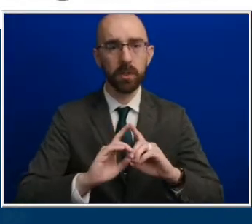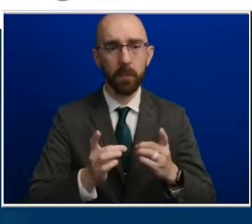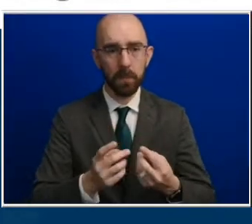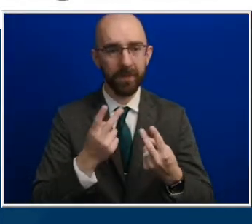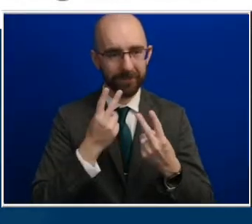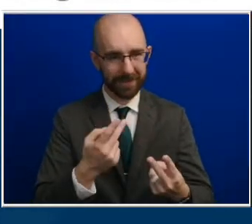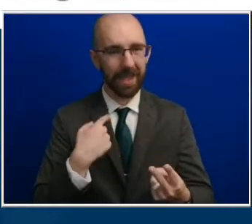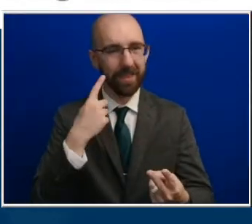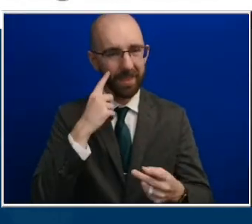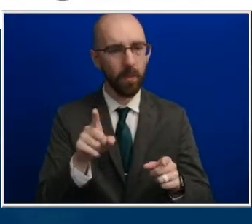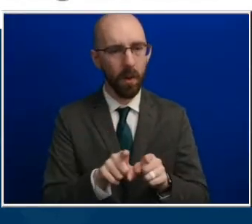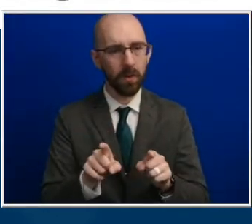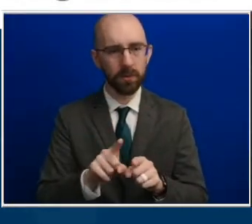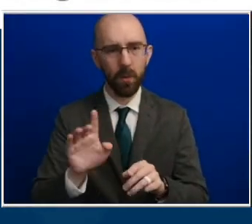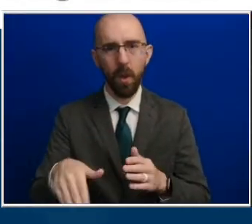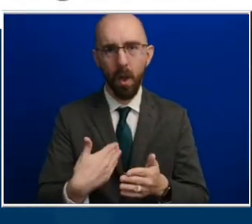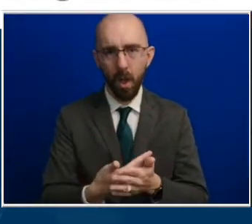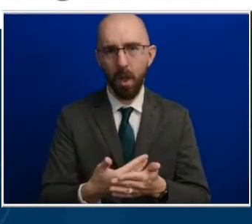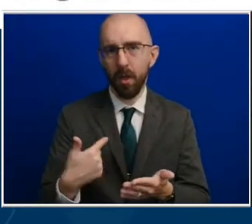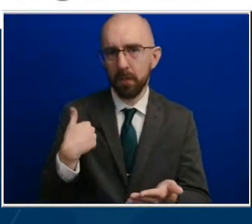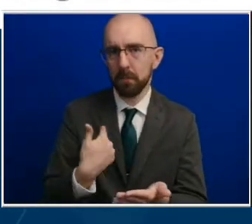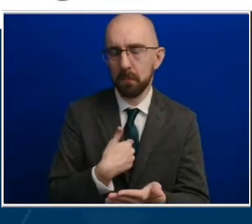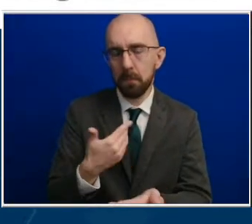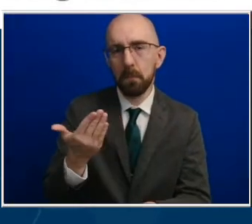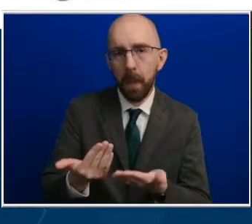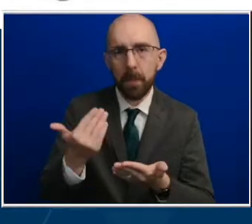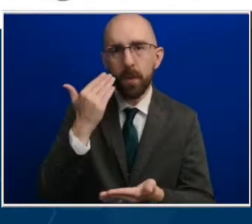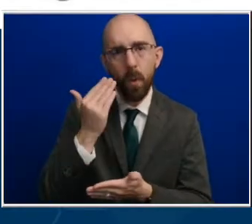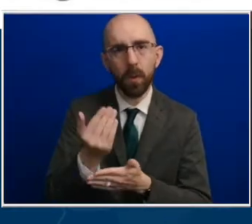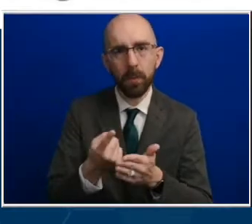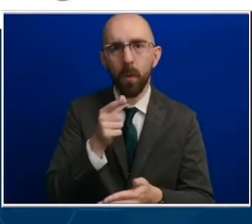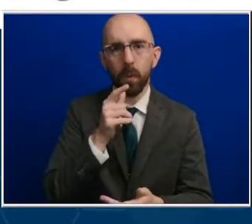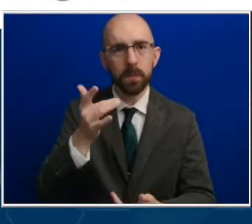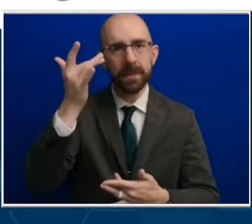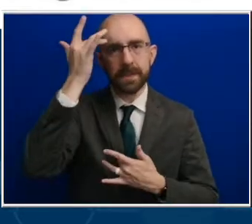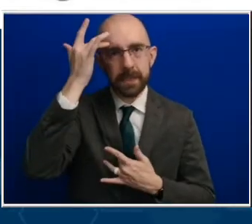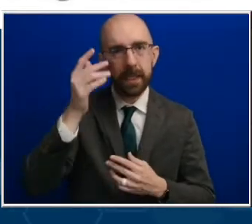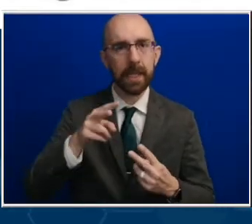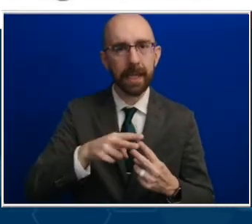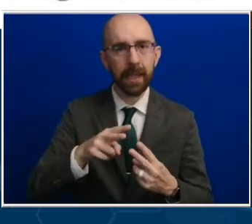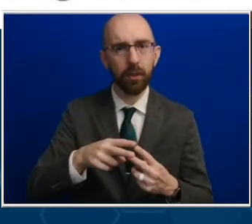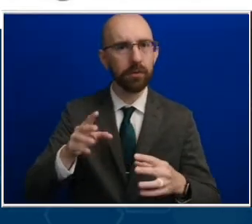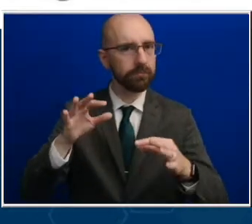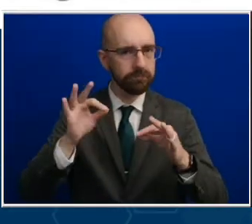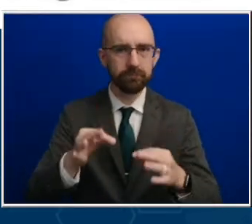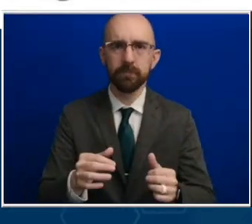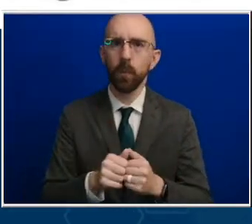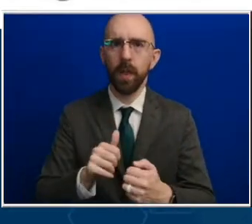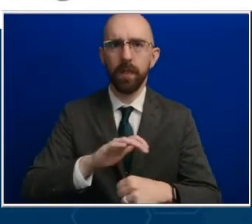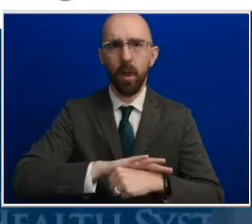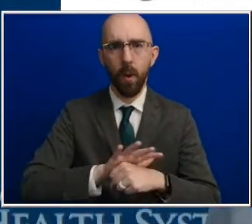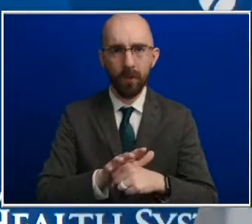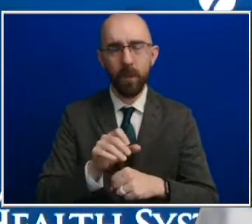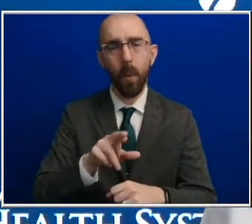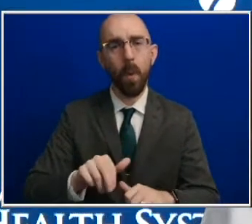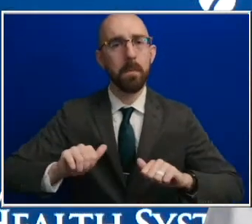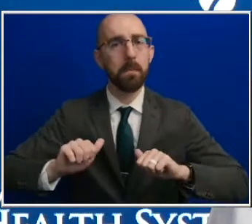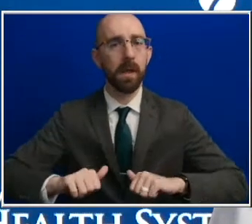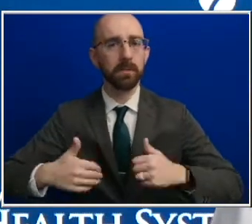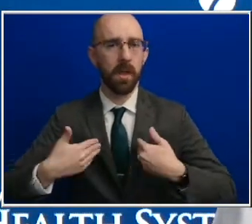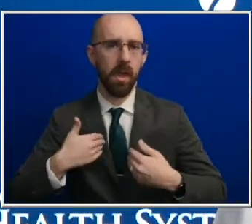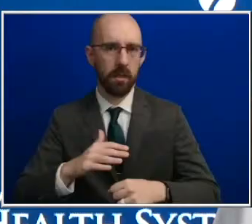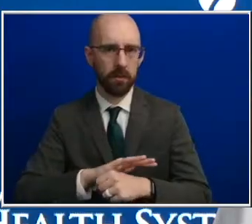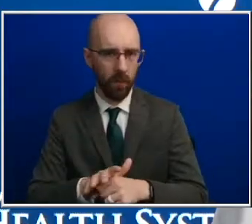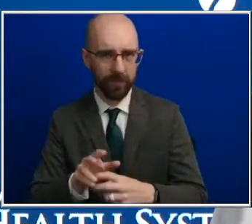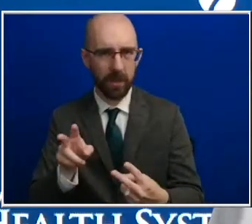also all anecdotally maybe know somebody who's been ill, either for sure with COVID or possibly with COVID. And of course, we know that we've